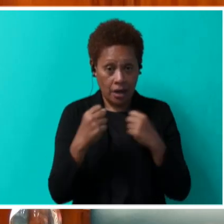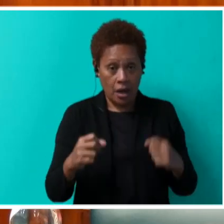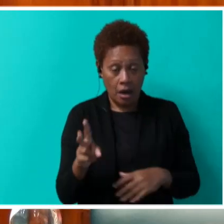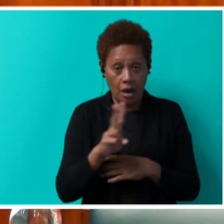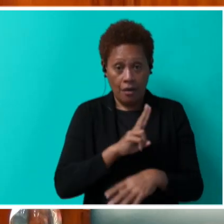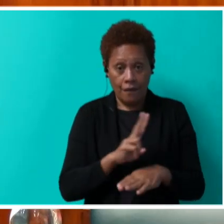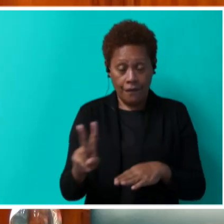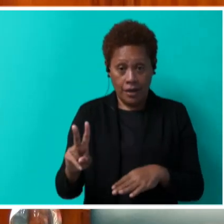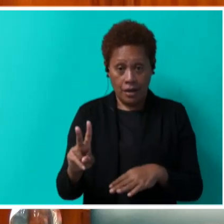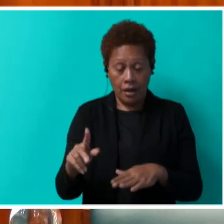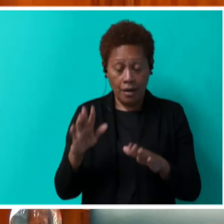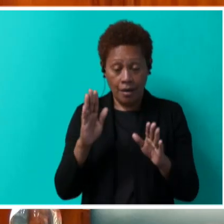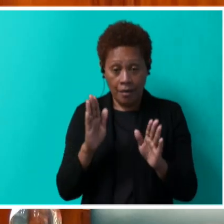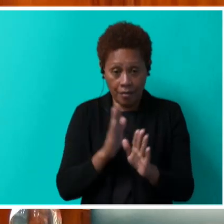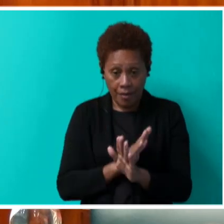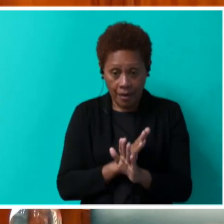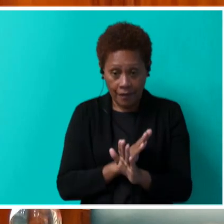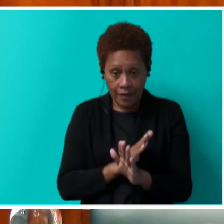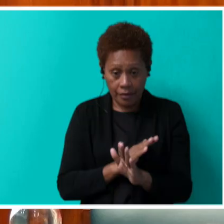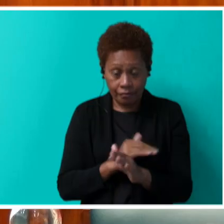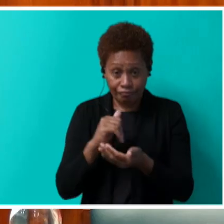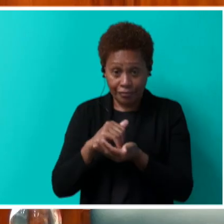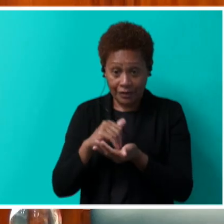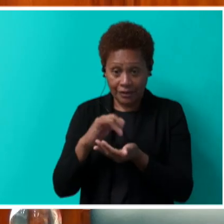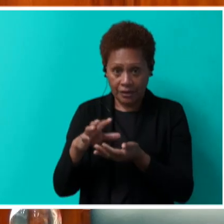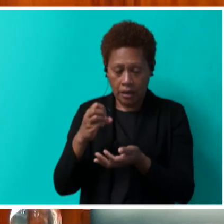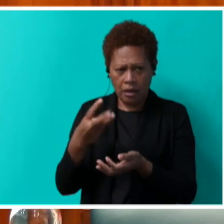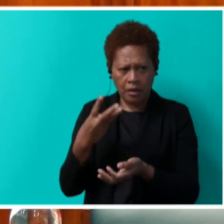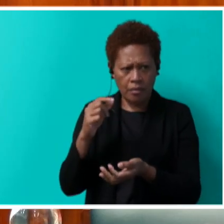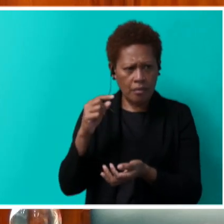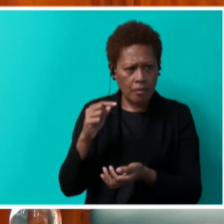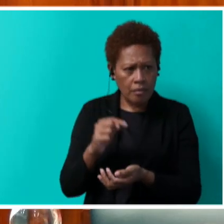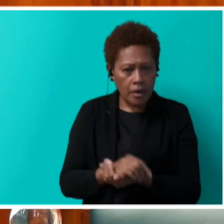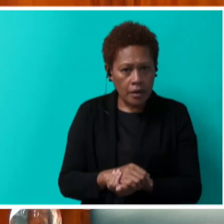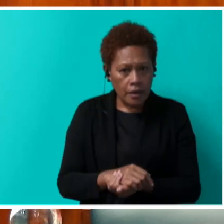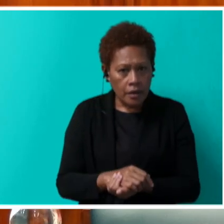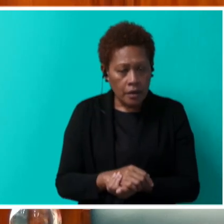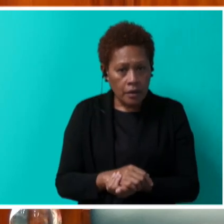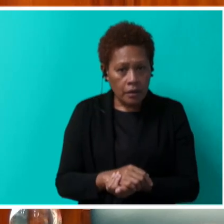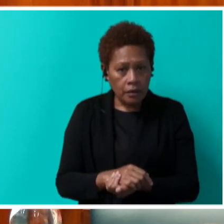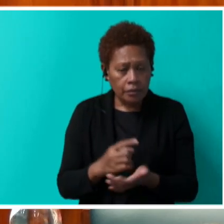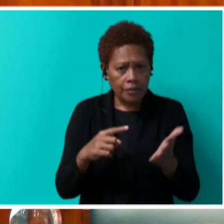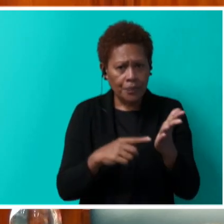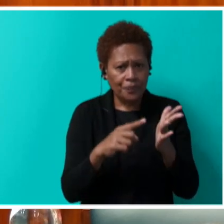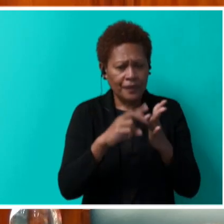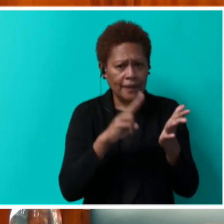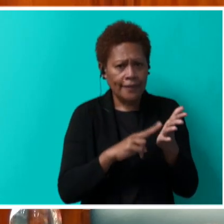private sector, Fiji successfully exported 3 tons of Ripley Queen pineapple to New Zealand.